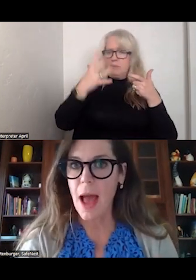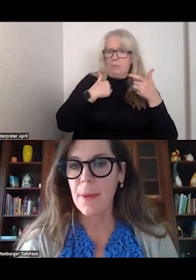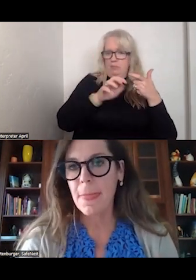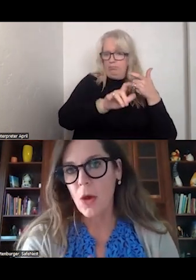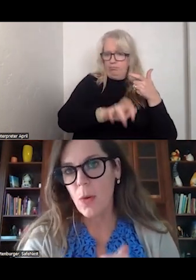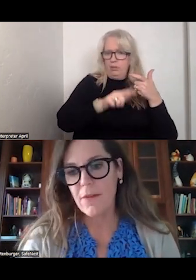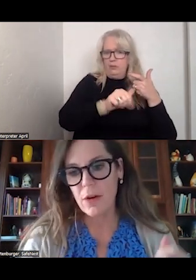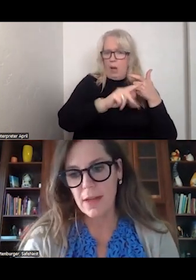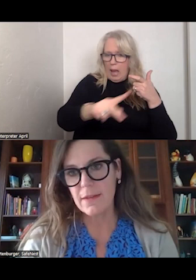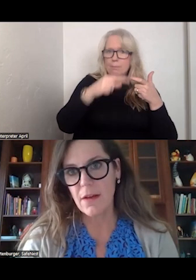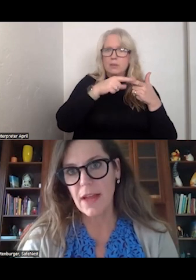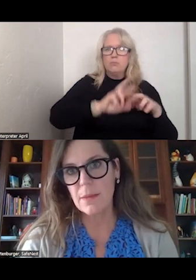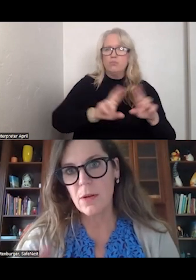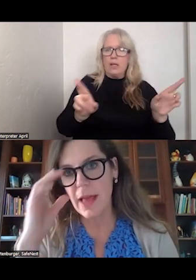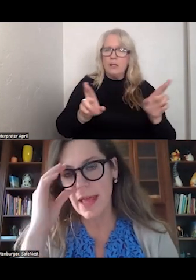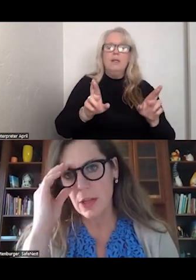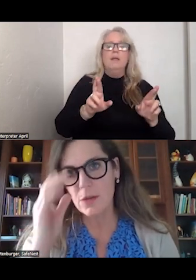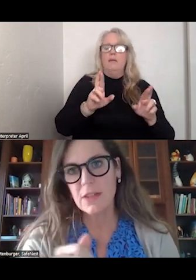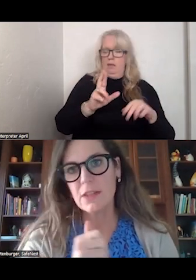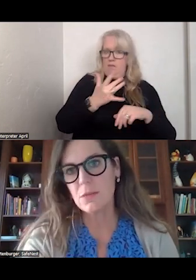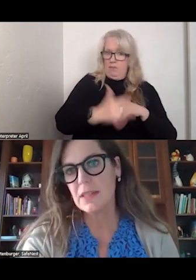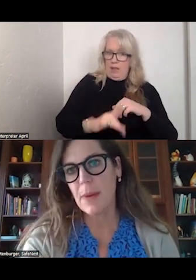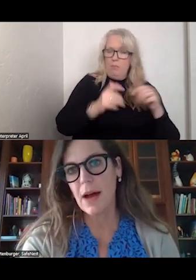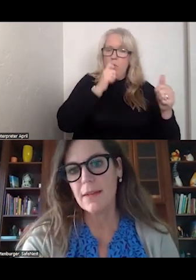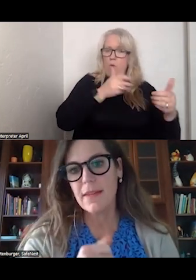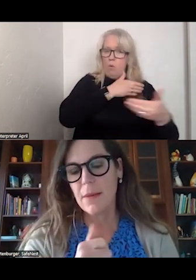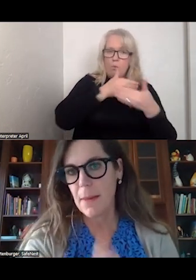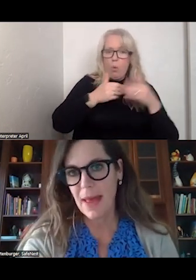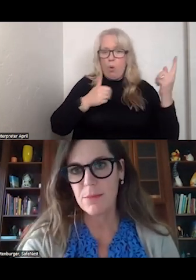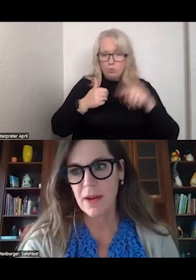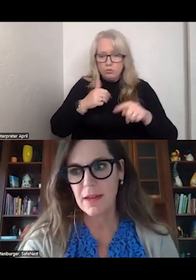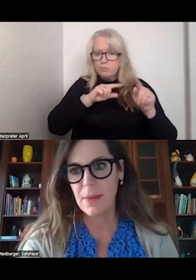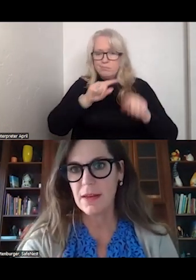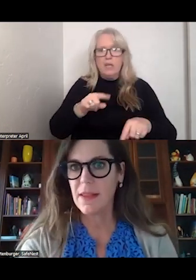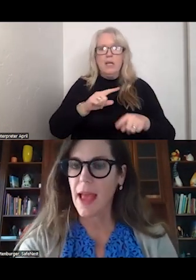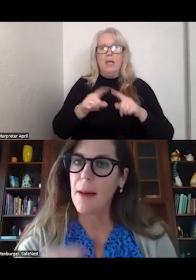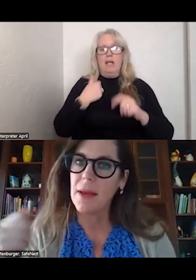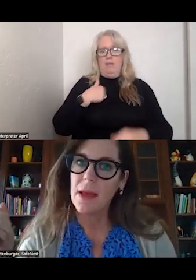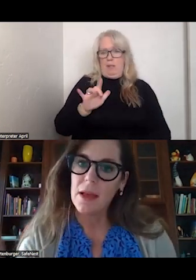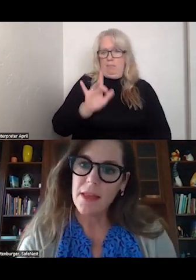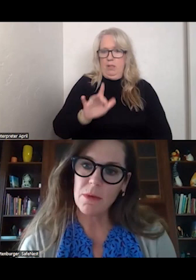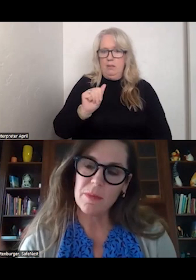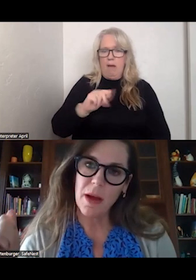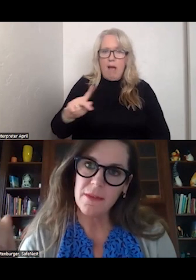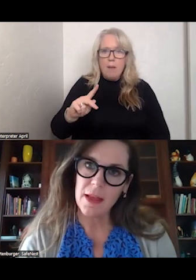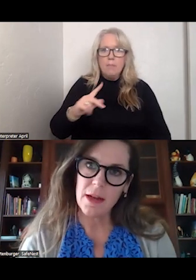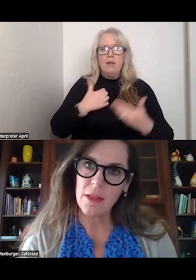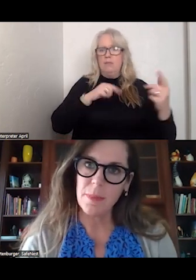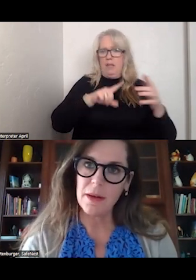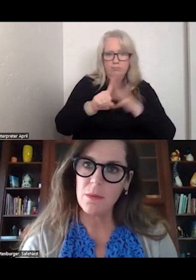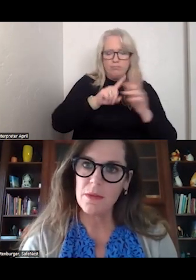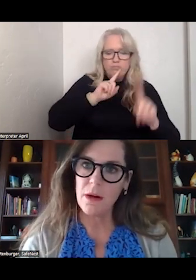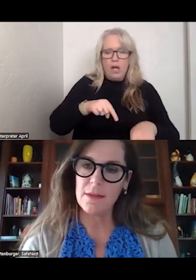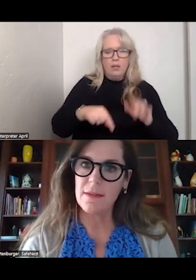the app. Whoever is available and closest responds. They by pressing a button in the app, they respond. They hit